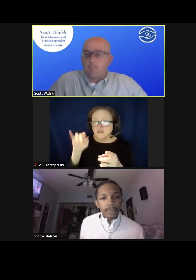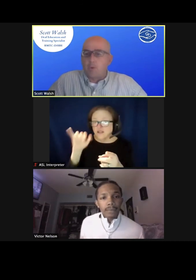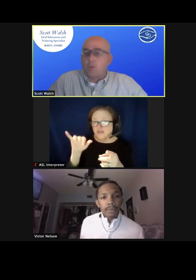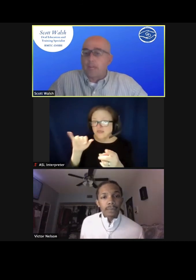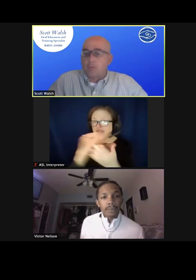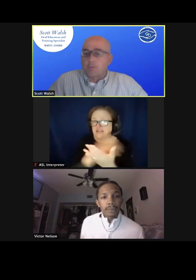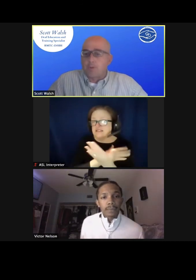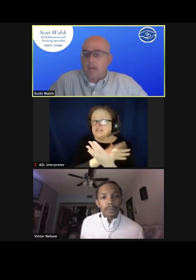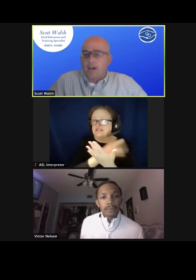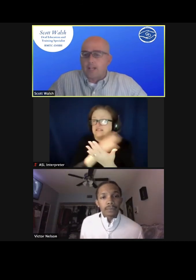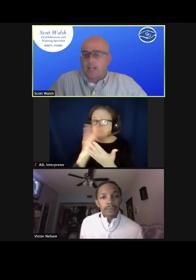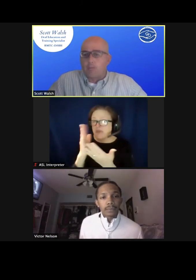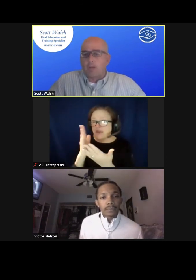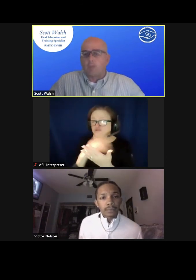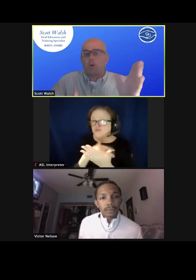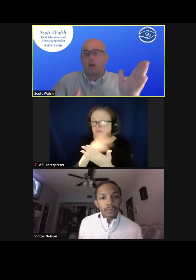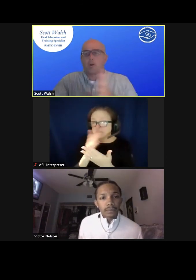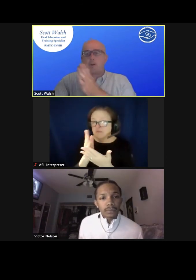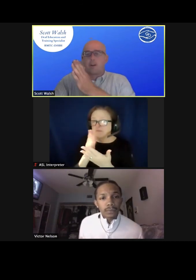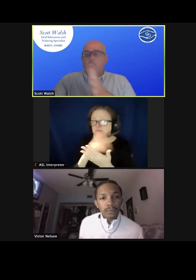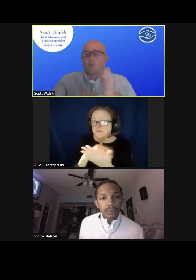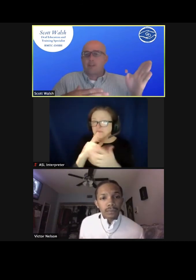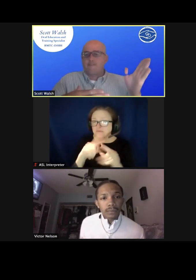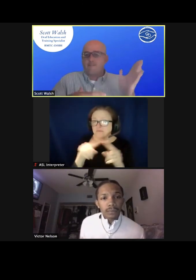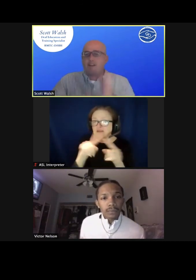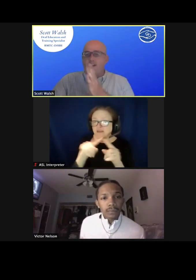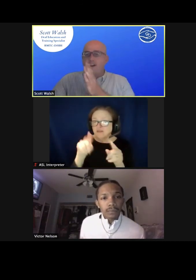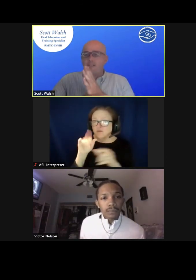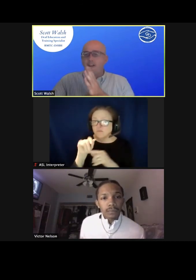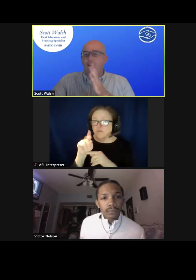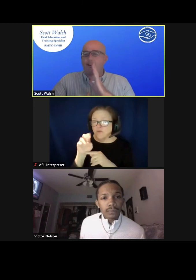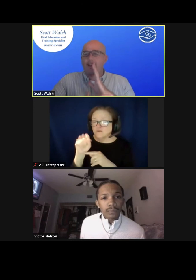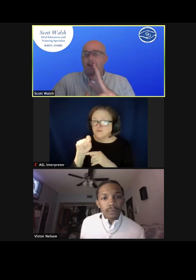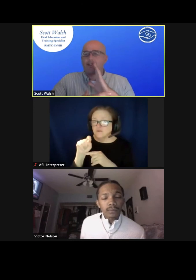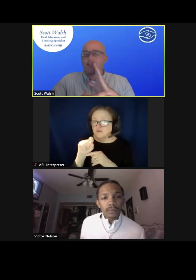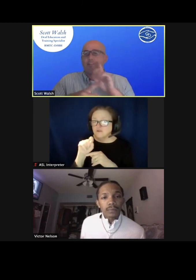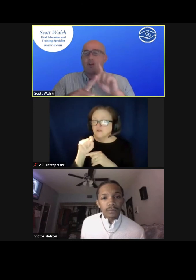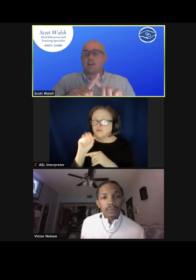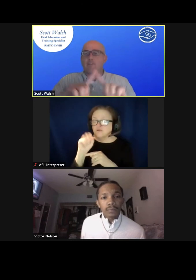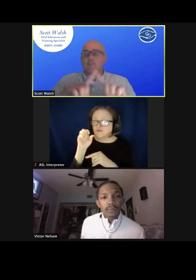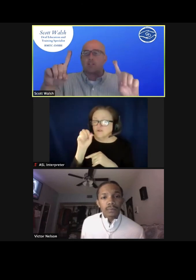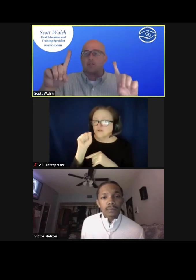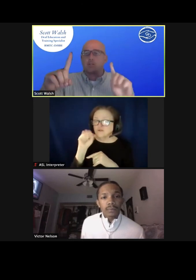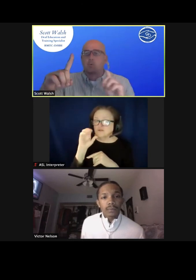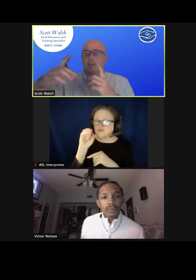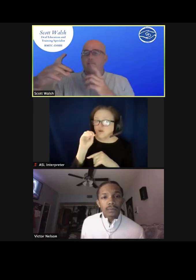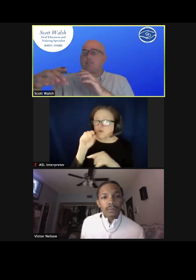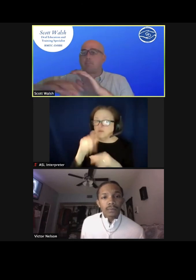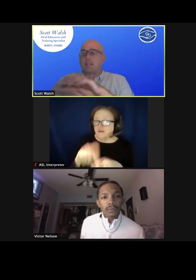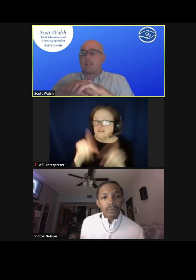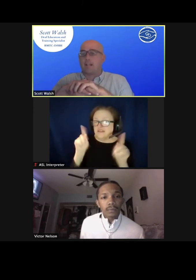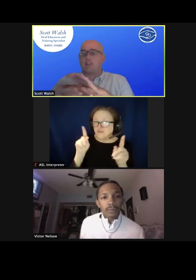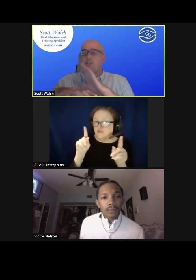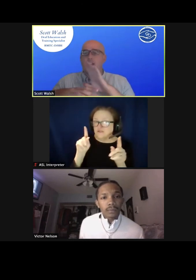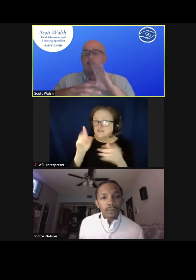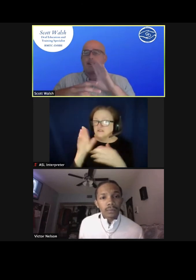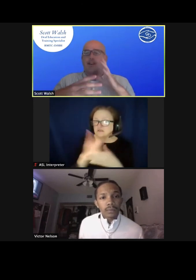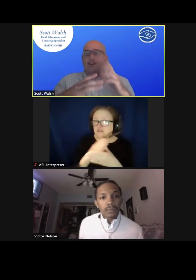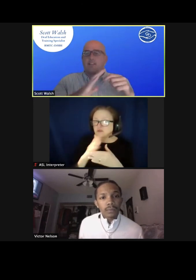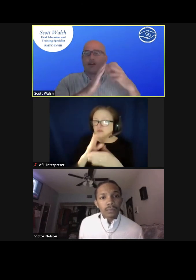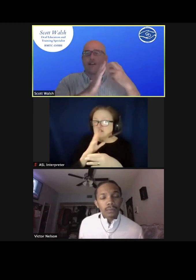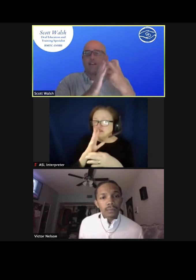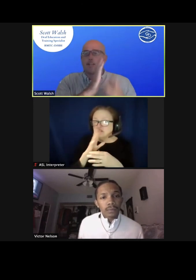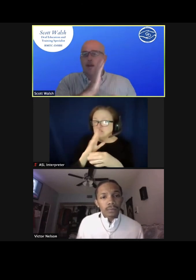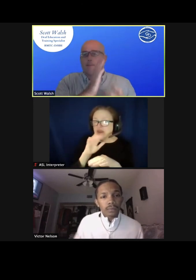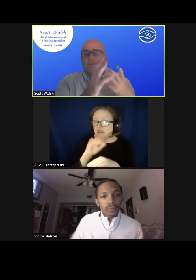of both language modality and where it can fit on there and the very differences between speaking English and